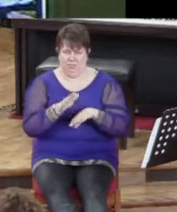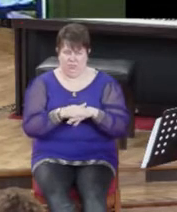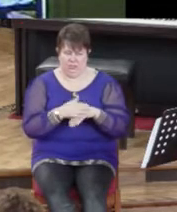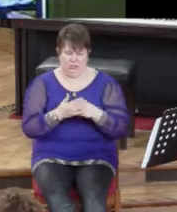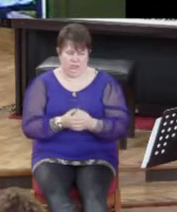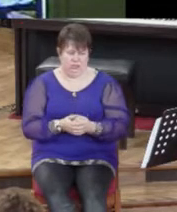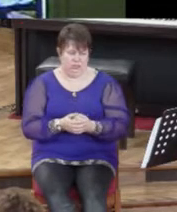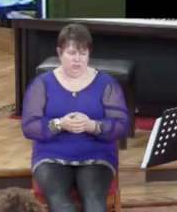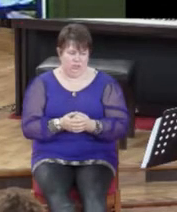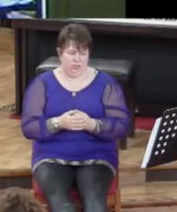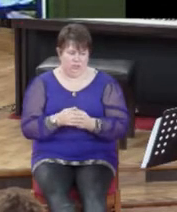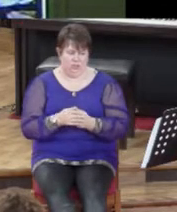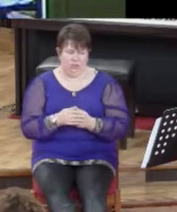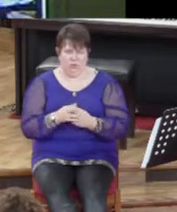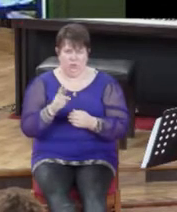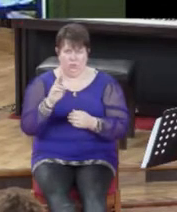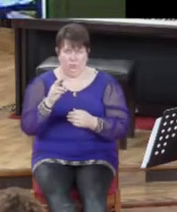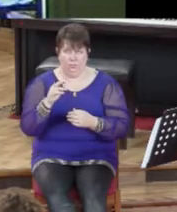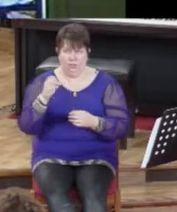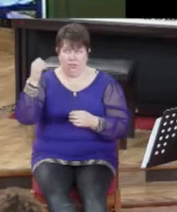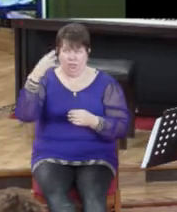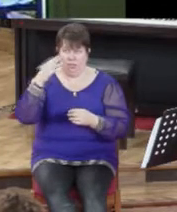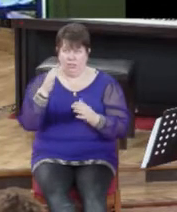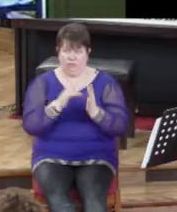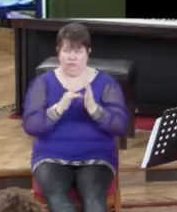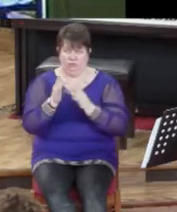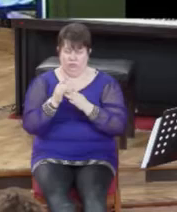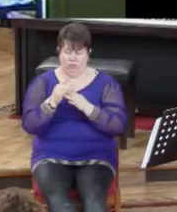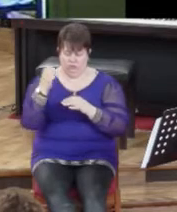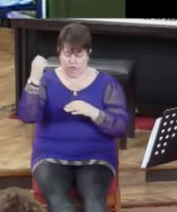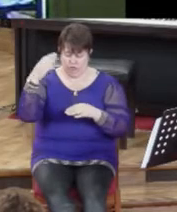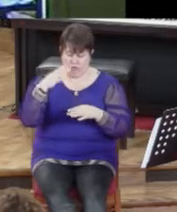May the light of Christ shine upon them.